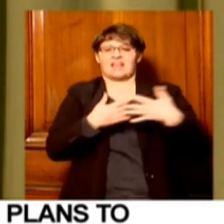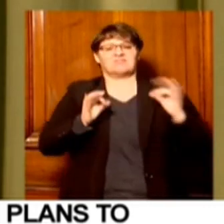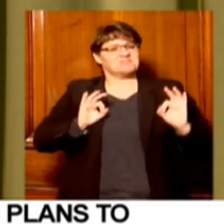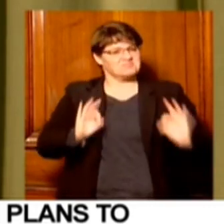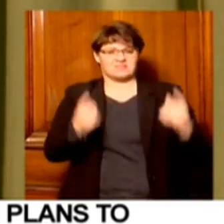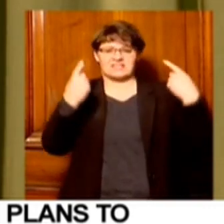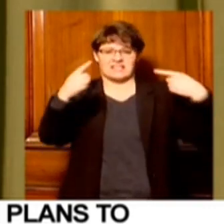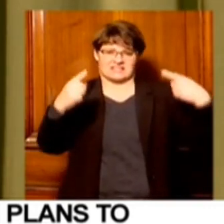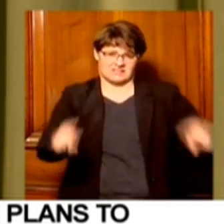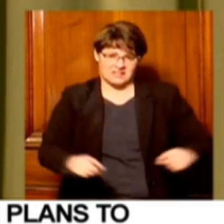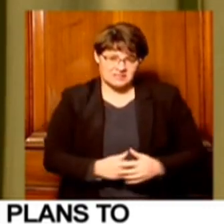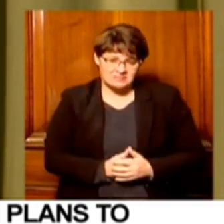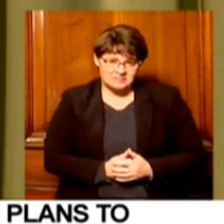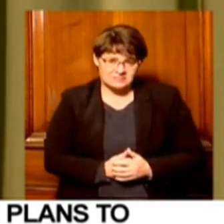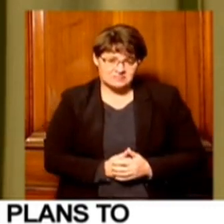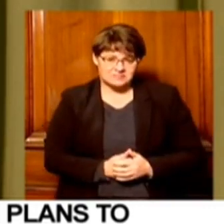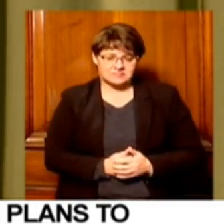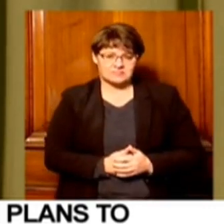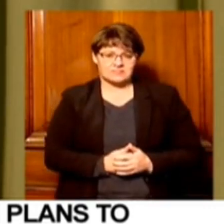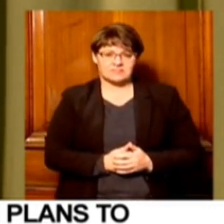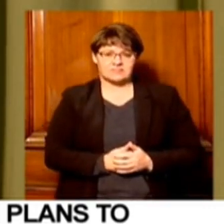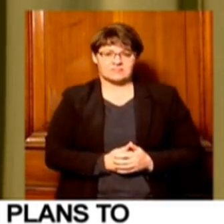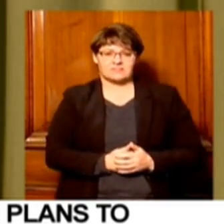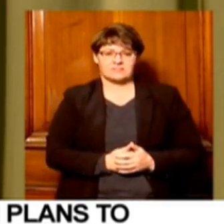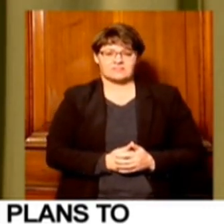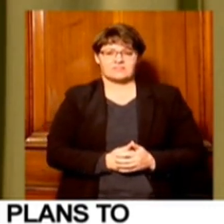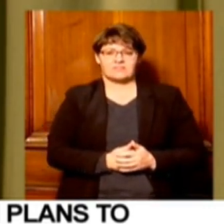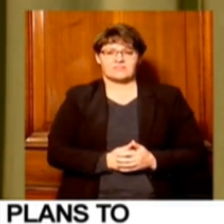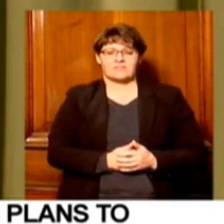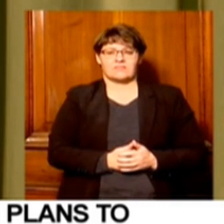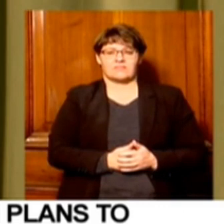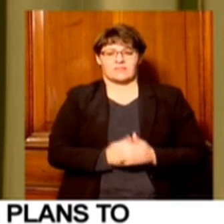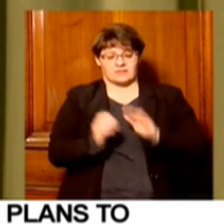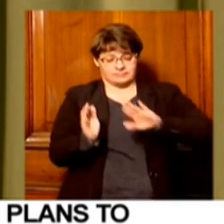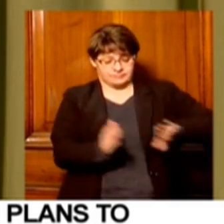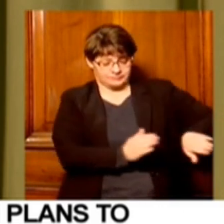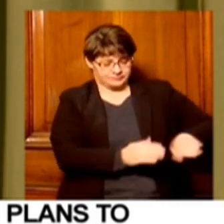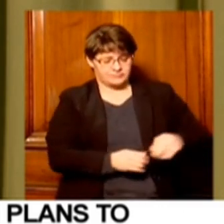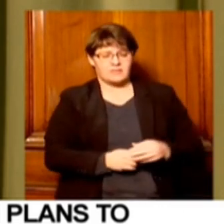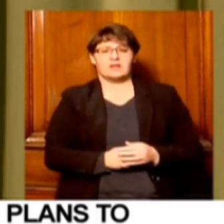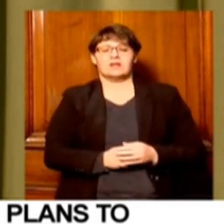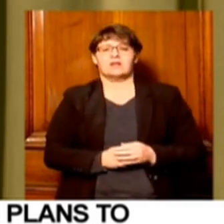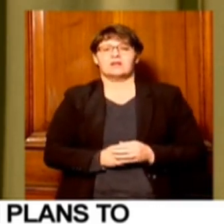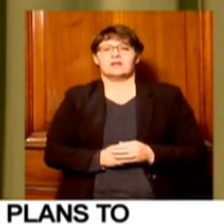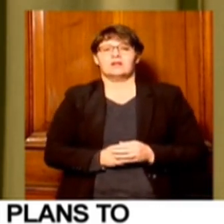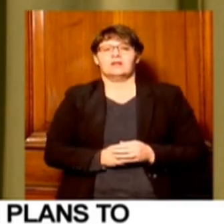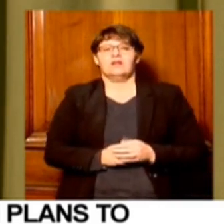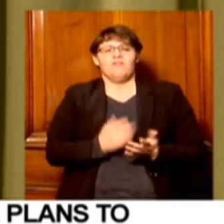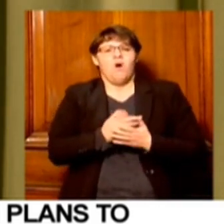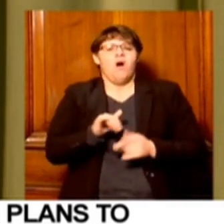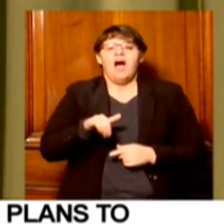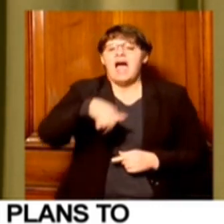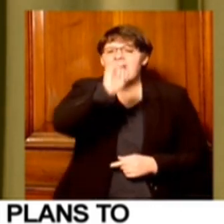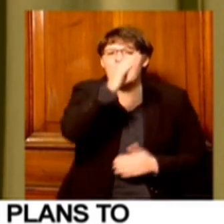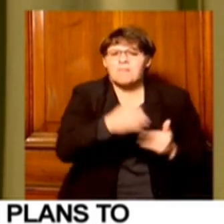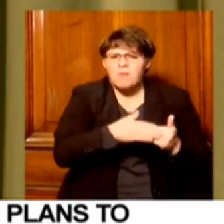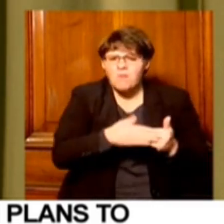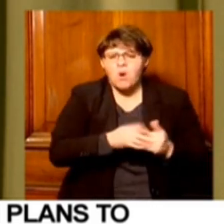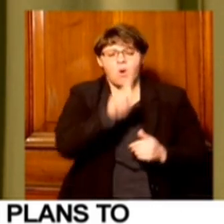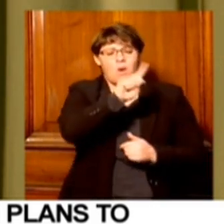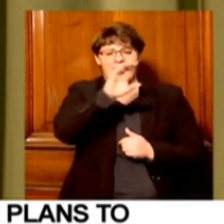succinctly. The second level or second issue of our consideration in allowing airlines to load